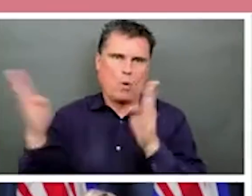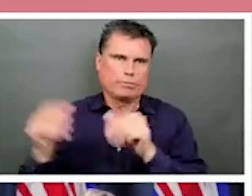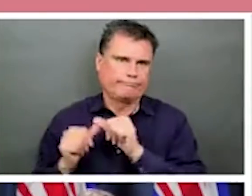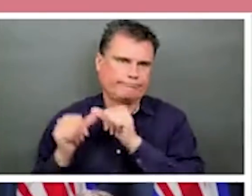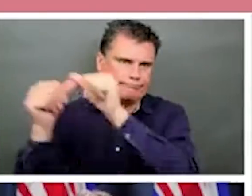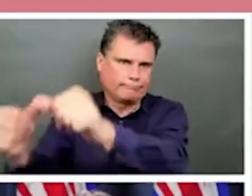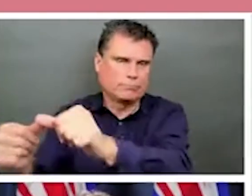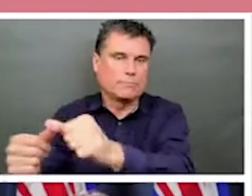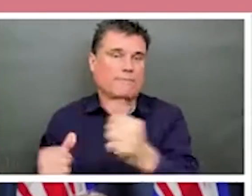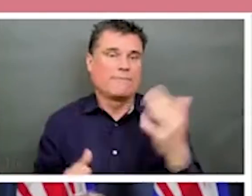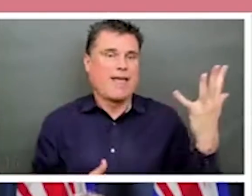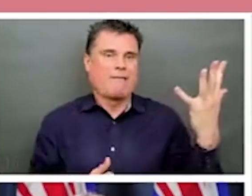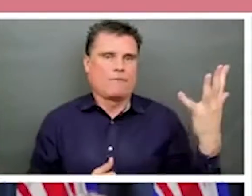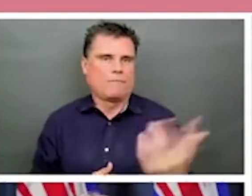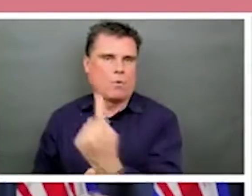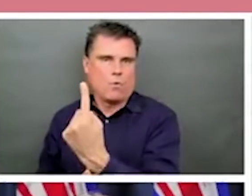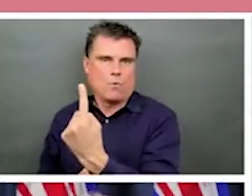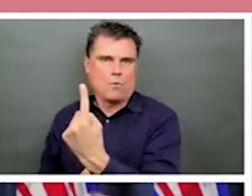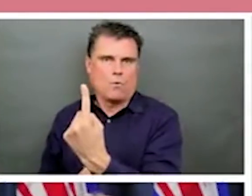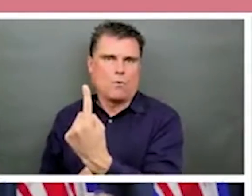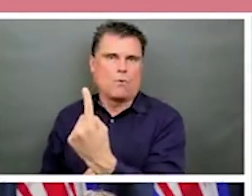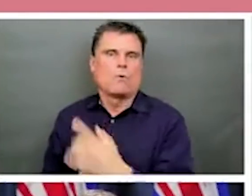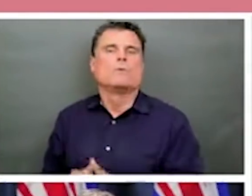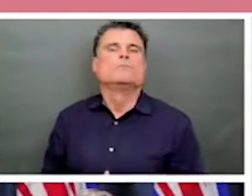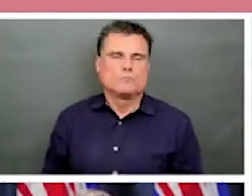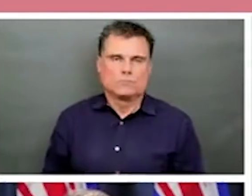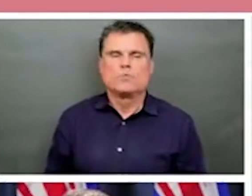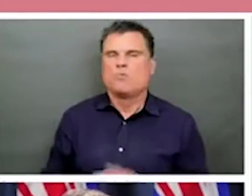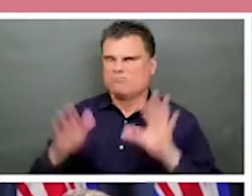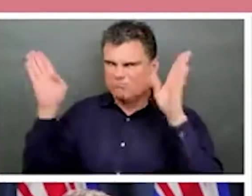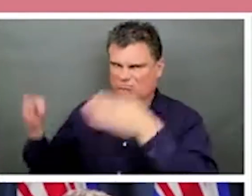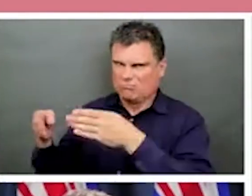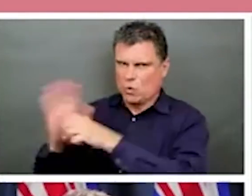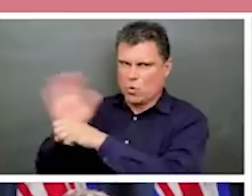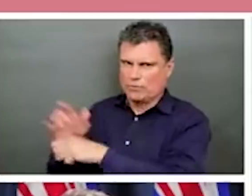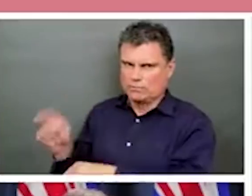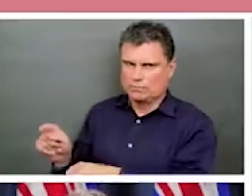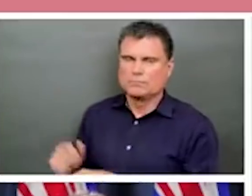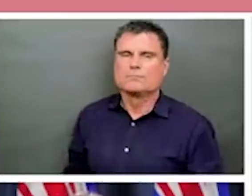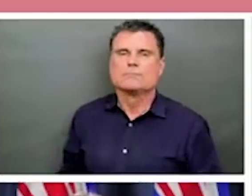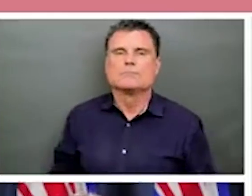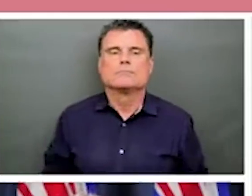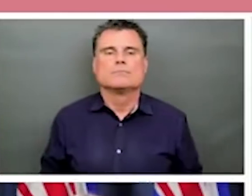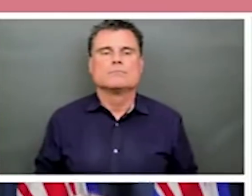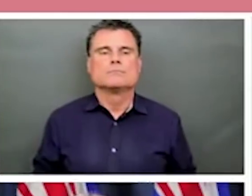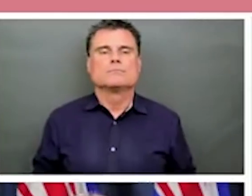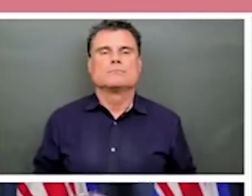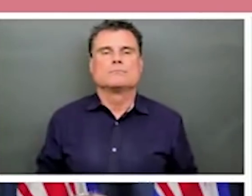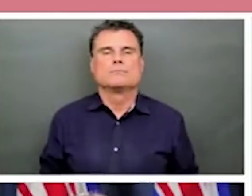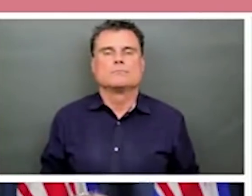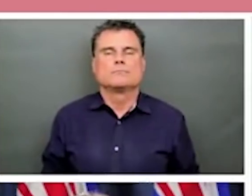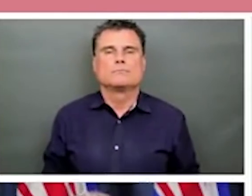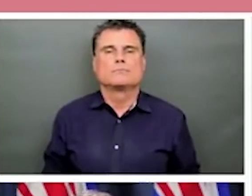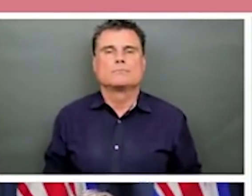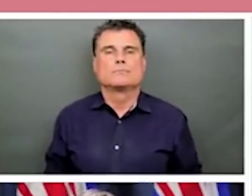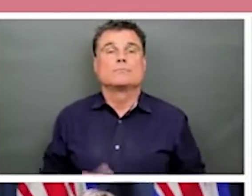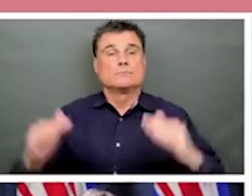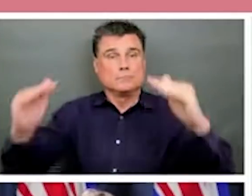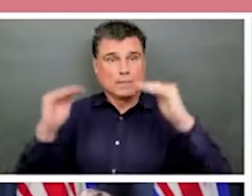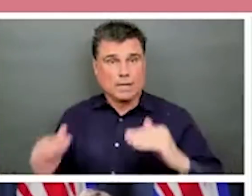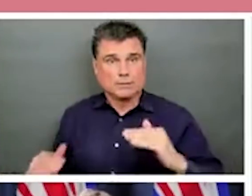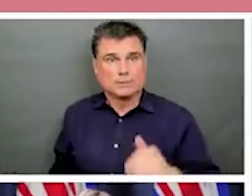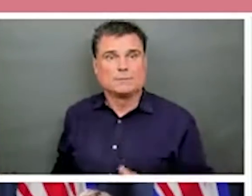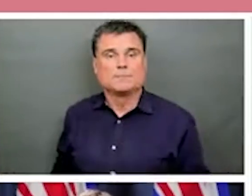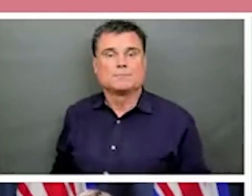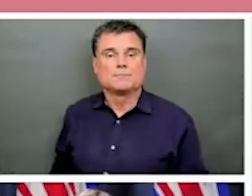vaccination and immunization program for COVID-19 using that platform. And just a little bit about that platform, it